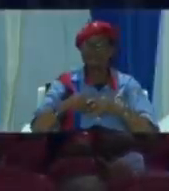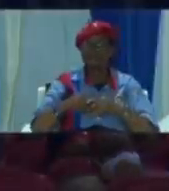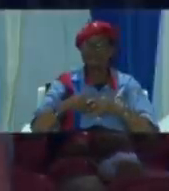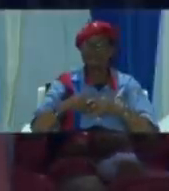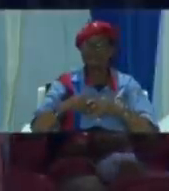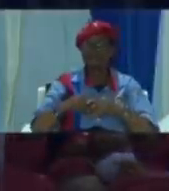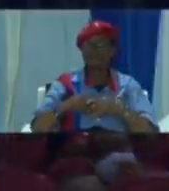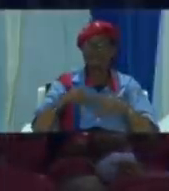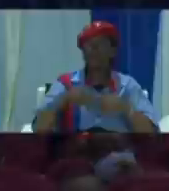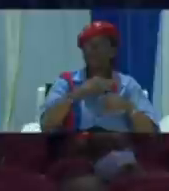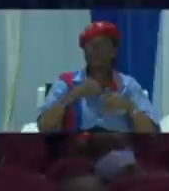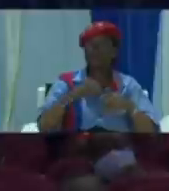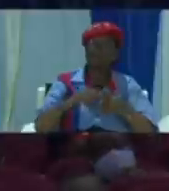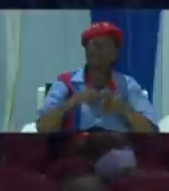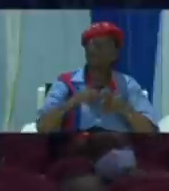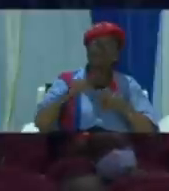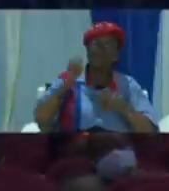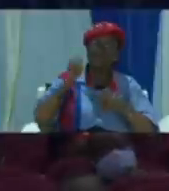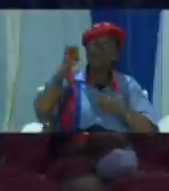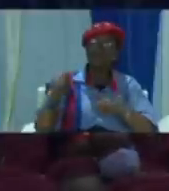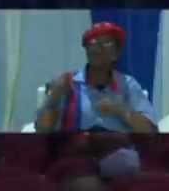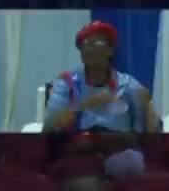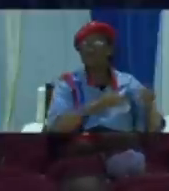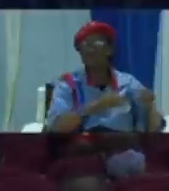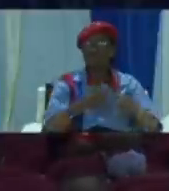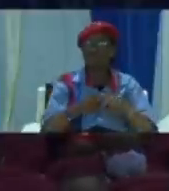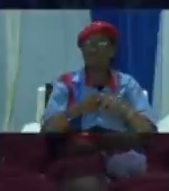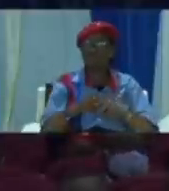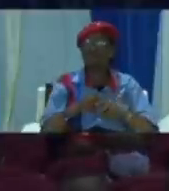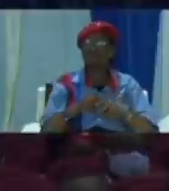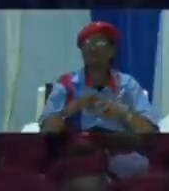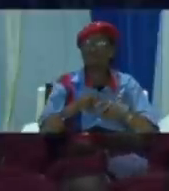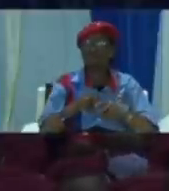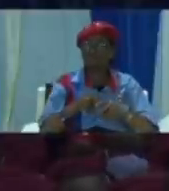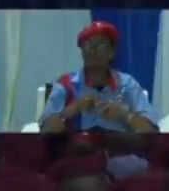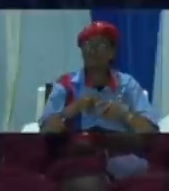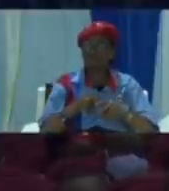And then he moved from prison to the palace.